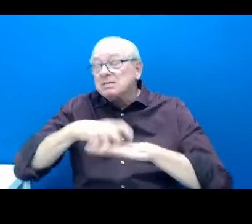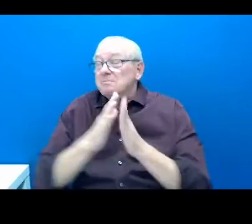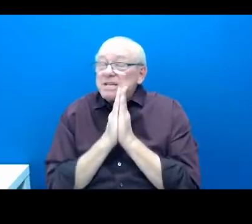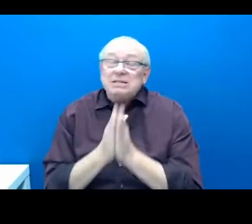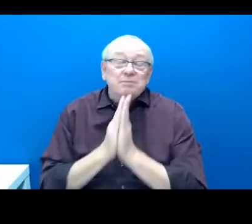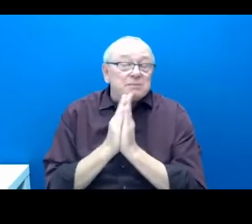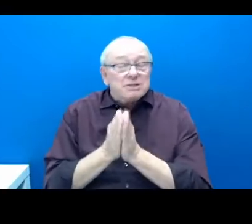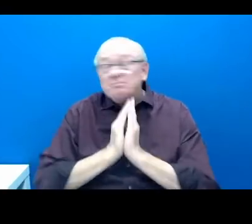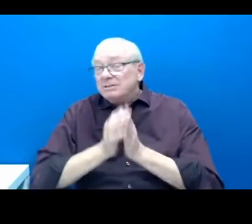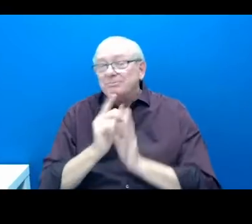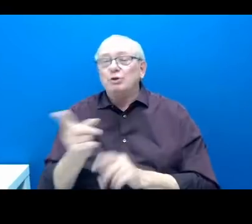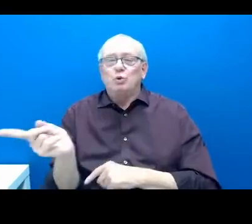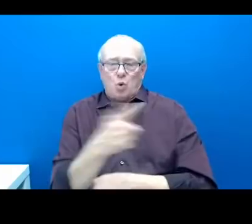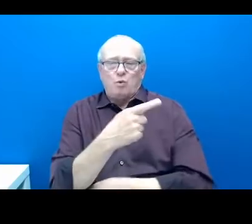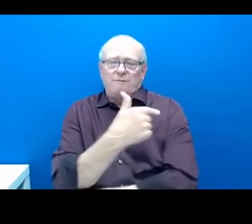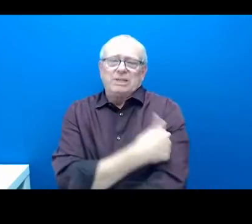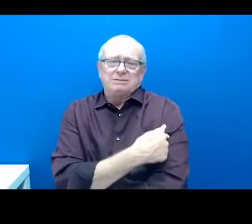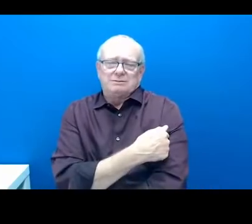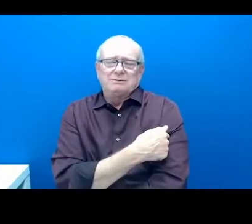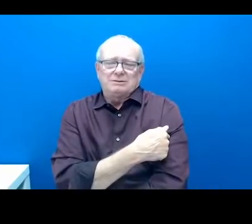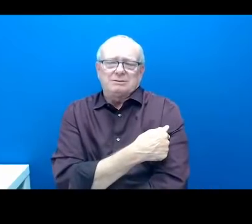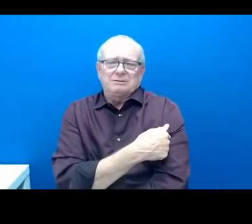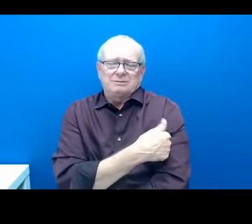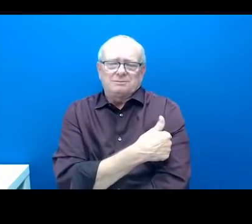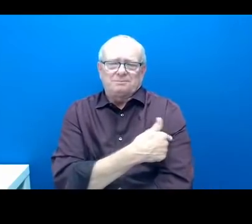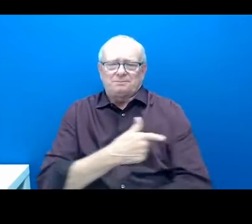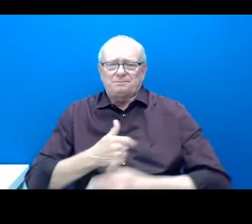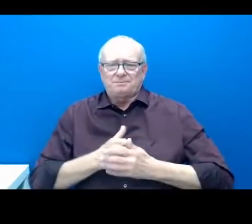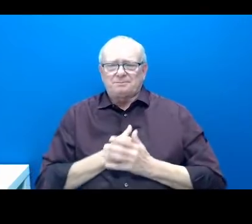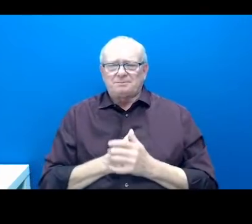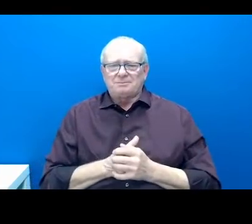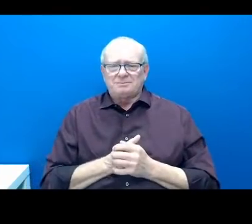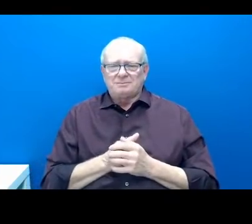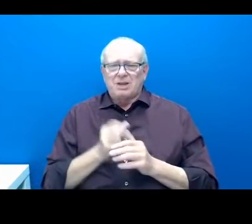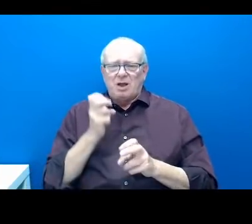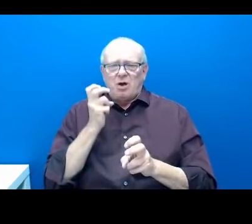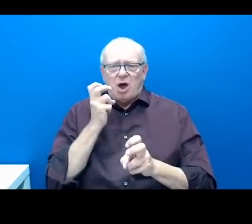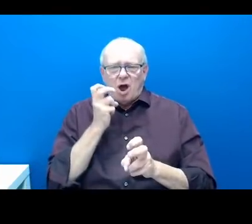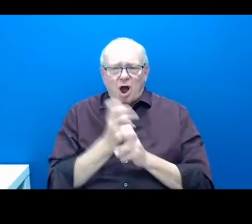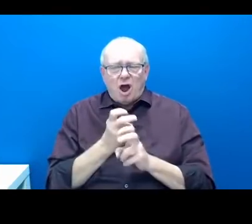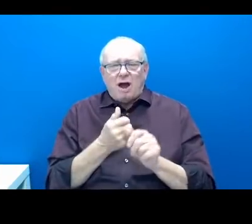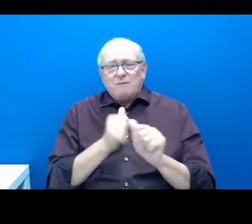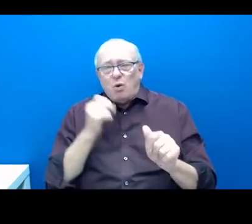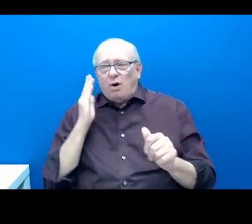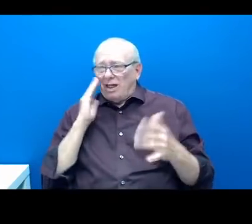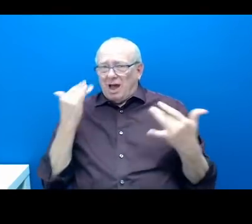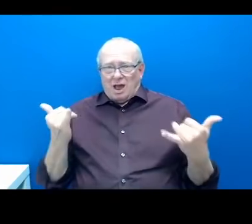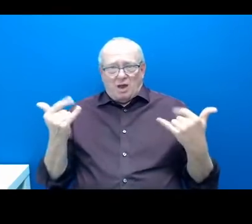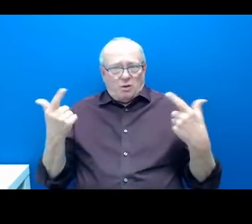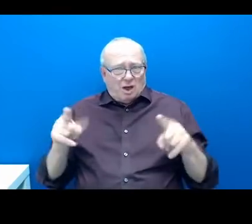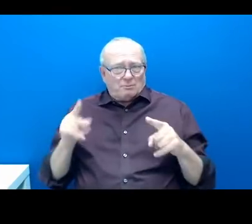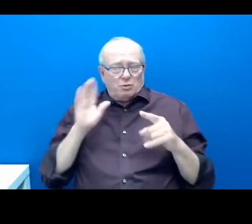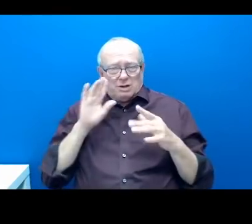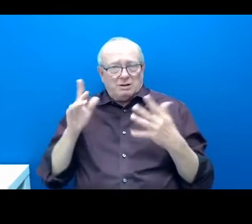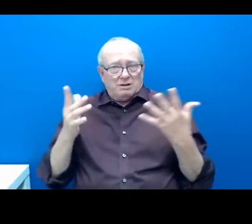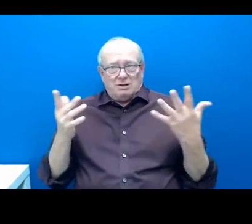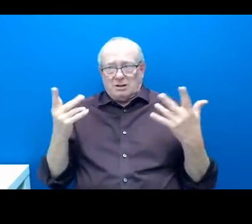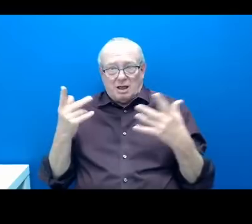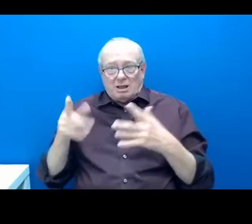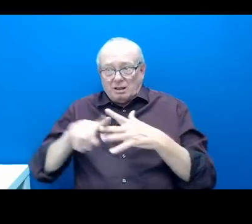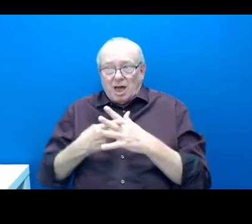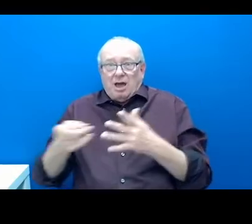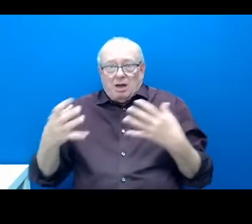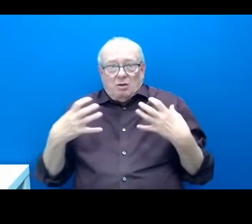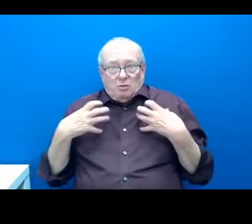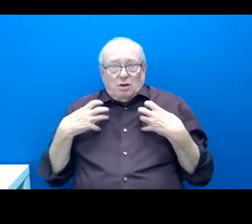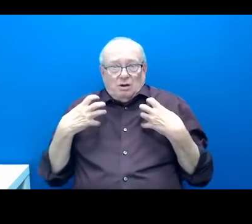prevent the disaster that's unfolding in front of us, but at least it will take the steps towards some recovery so that we can all start to build towards